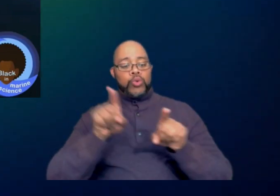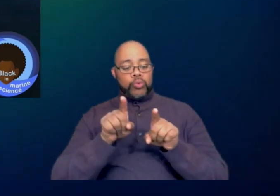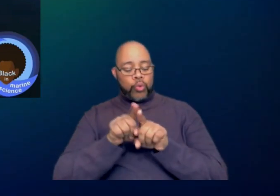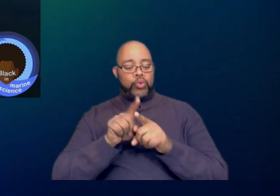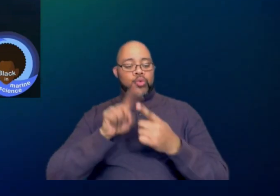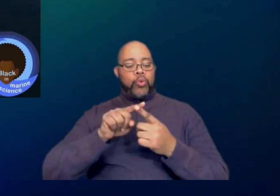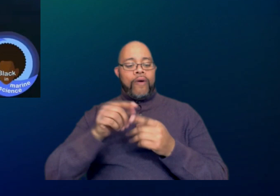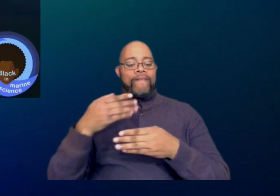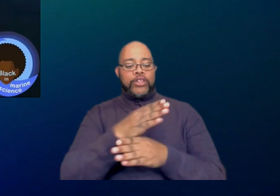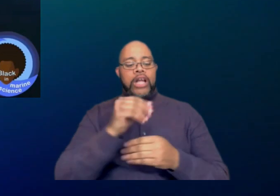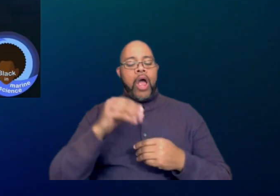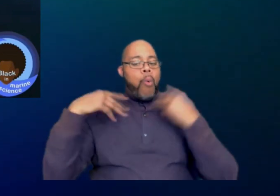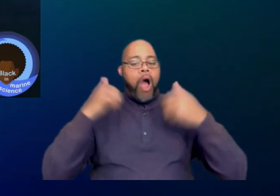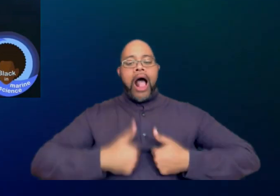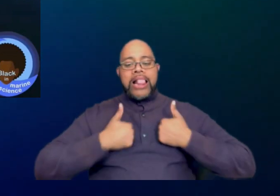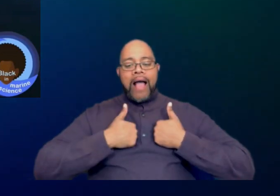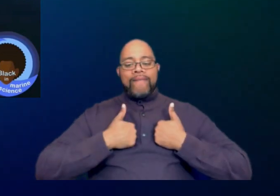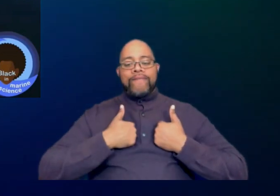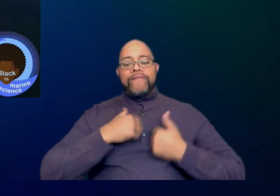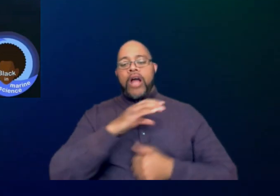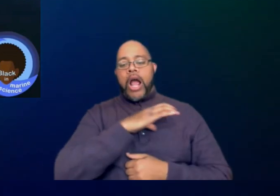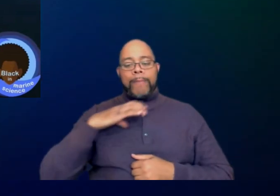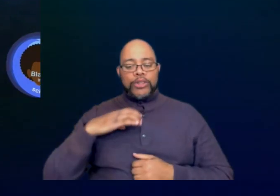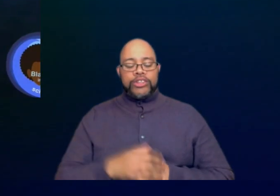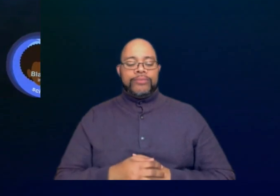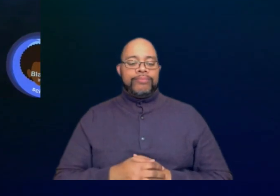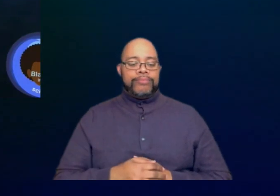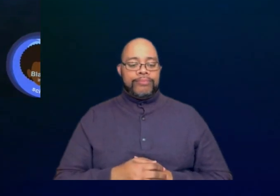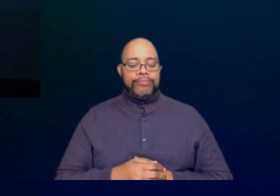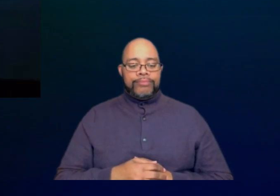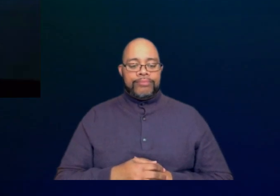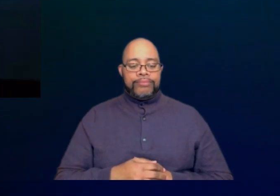also must be reported to the Fish and Wildlife Commission.